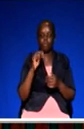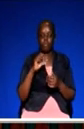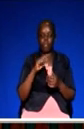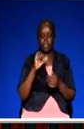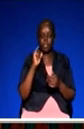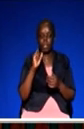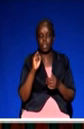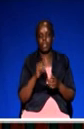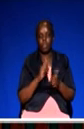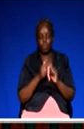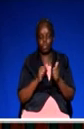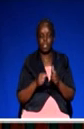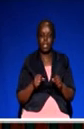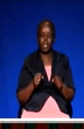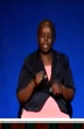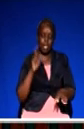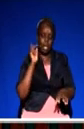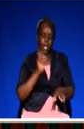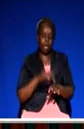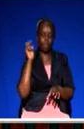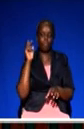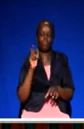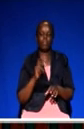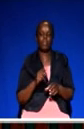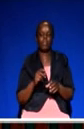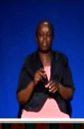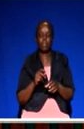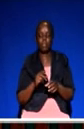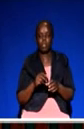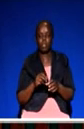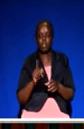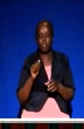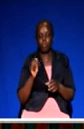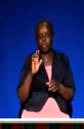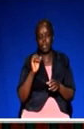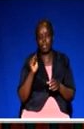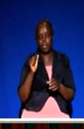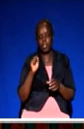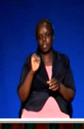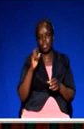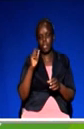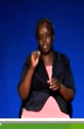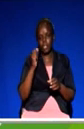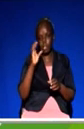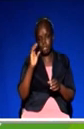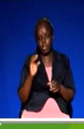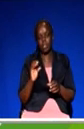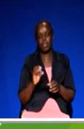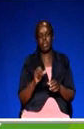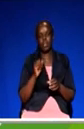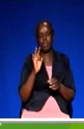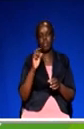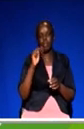which are harmful and therefore said to be parasitic fungi. So